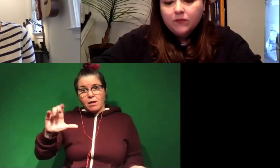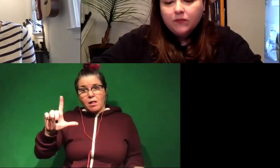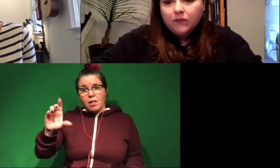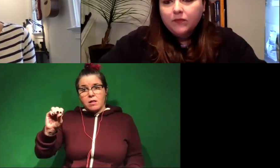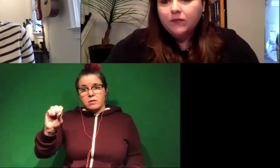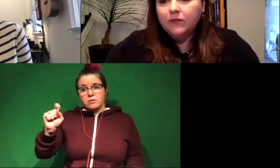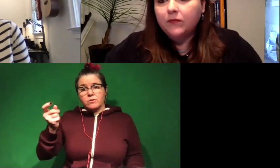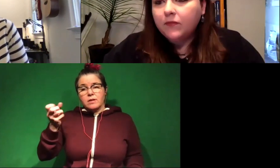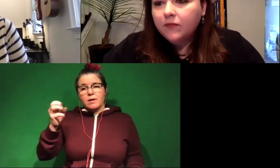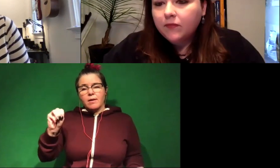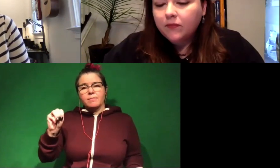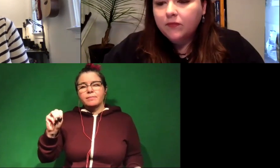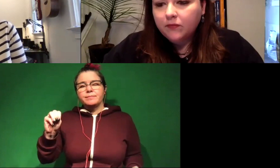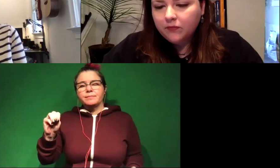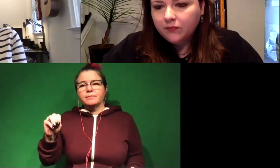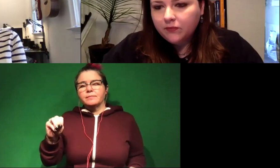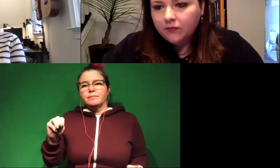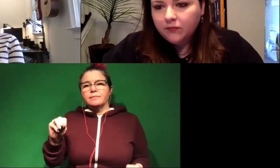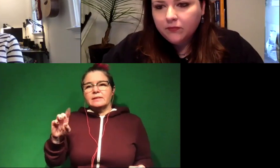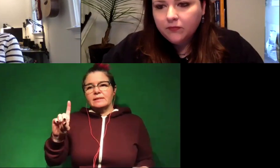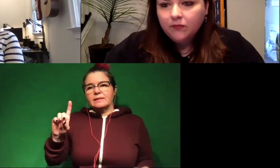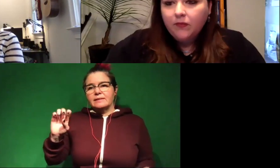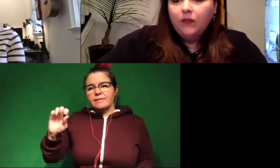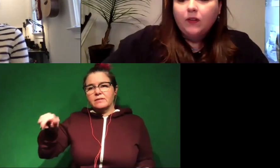infections. I guess it's now Clostridiales difficile, but